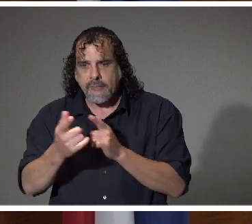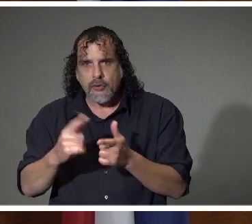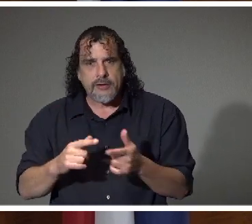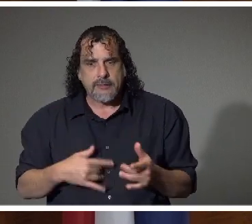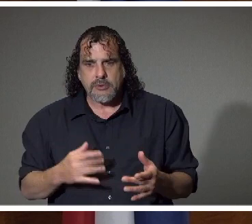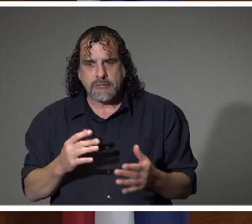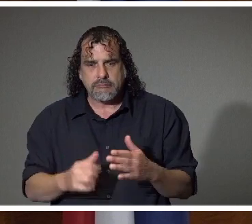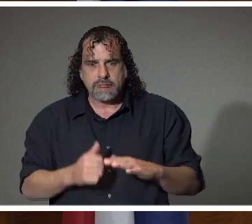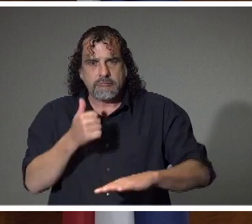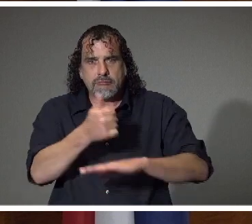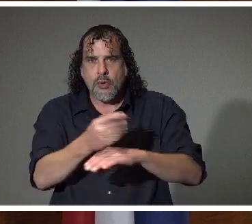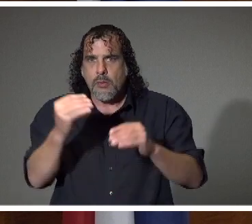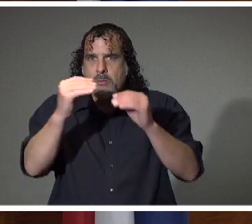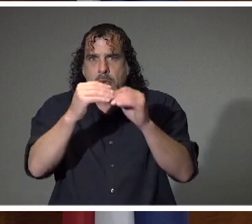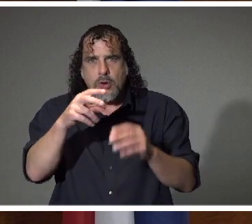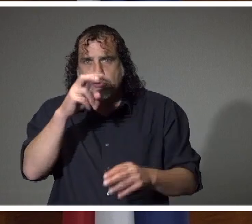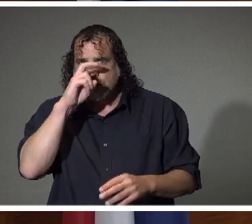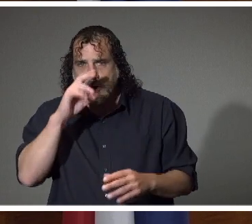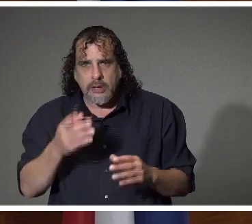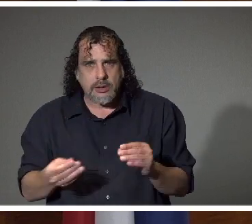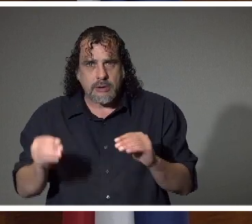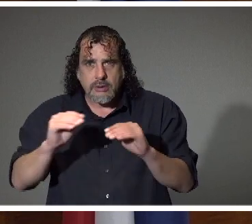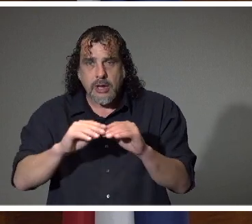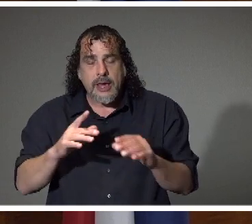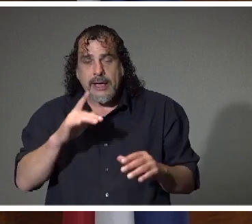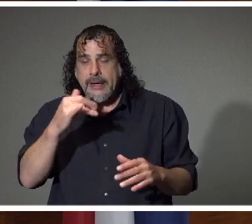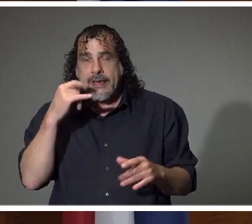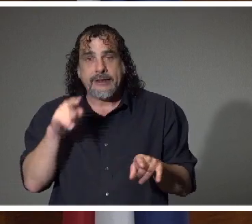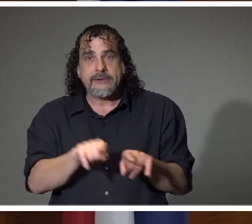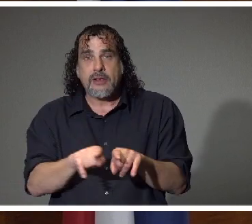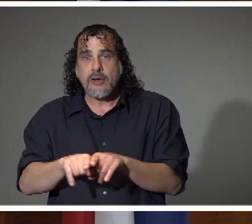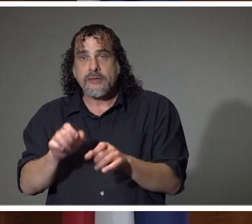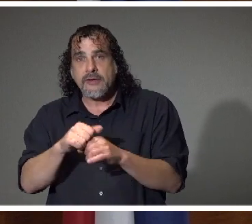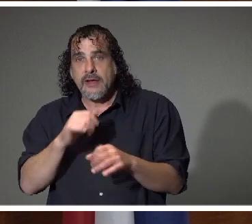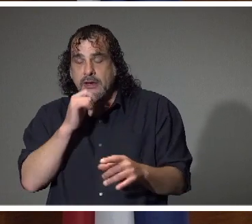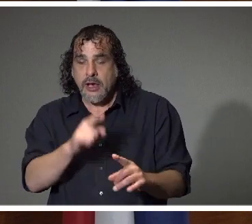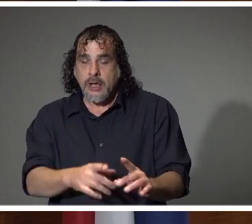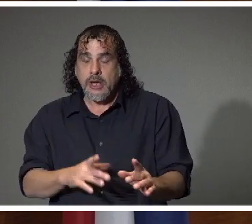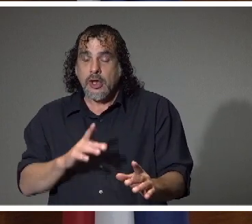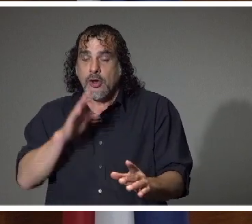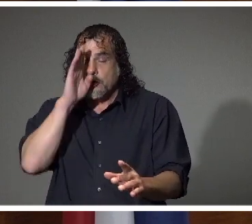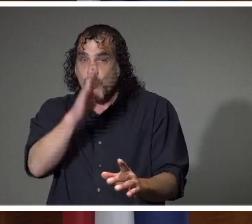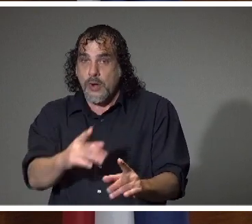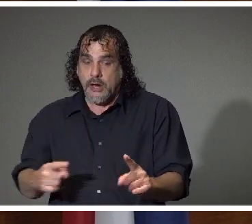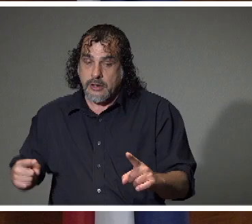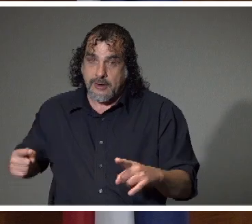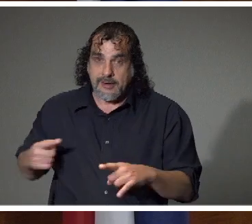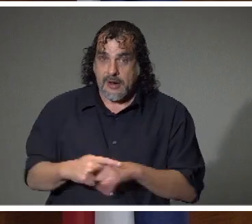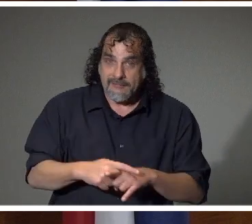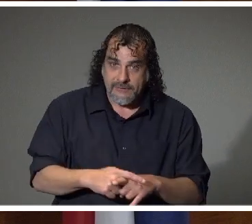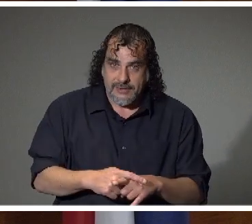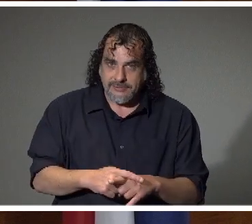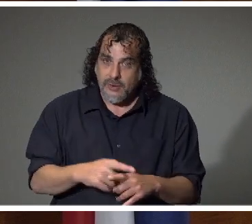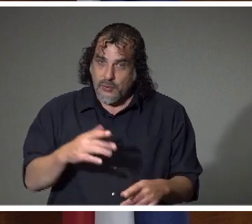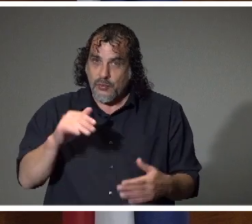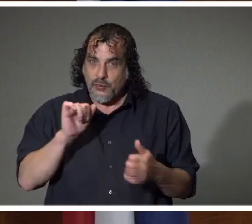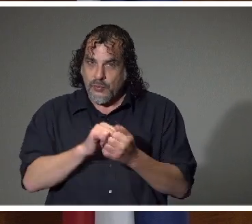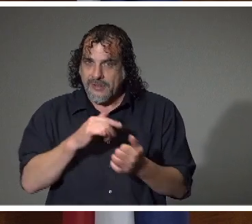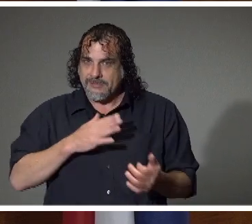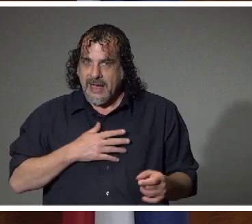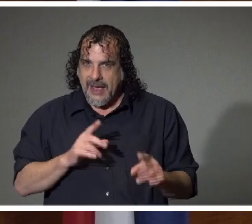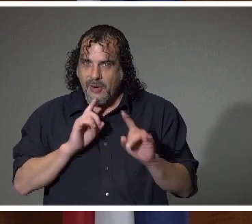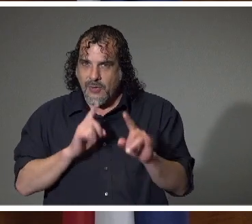for being a little more strict, as long as they don't do anything that is in direct conflict with the state orders